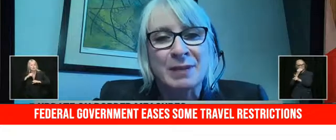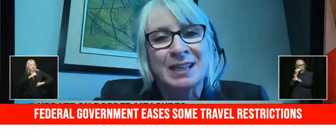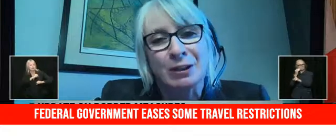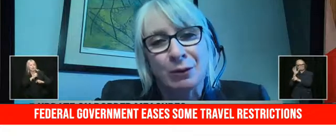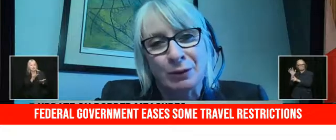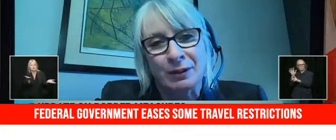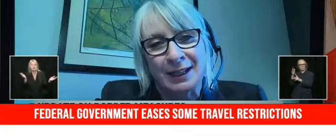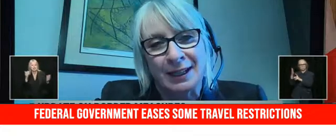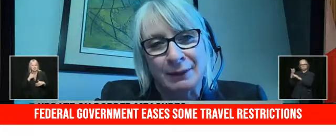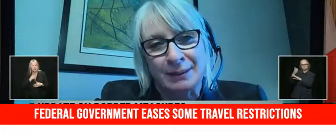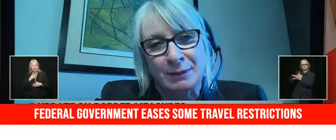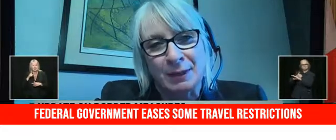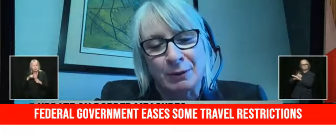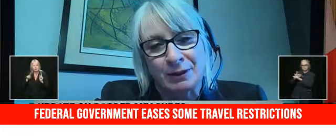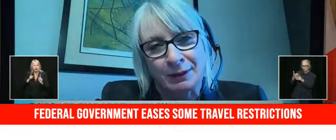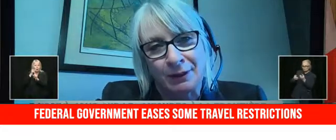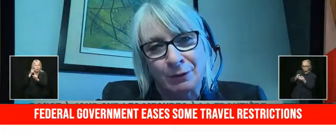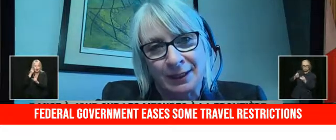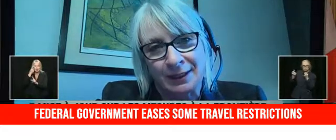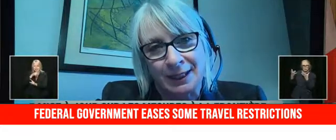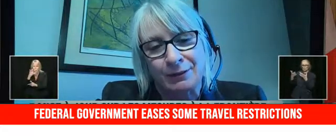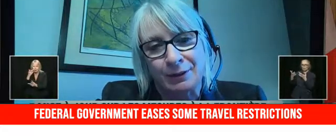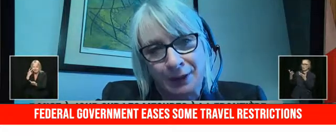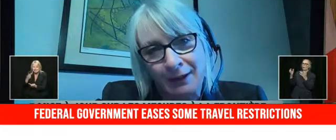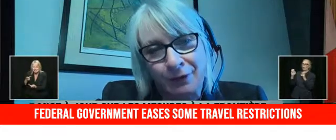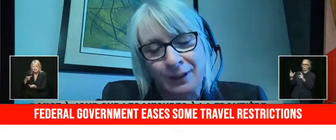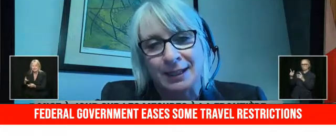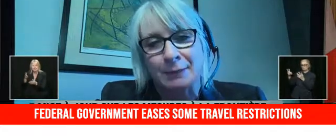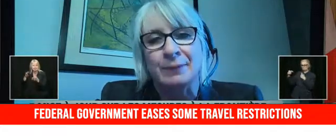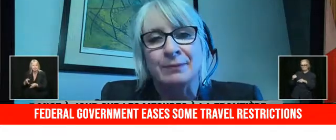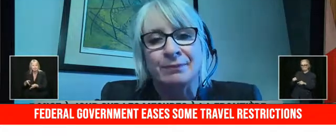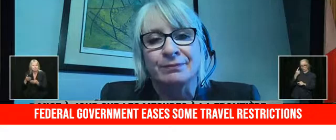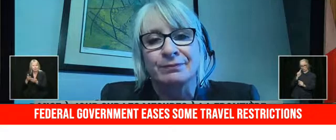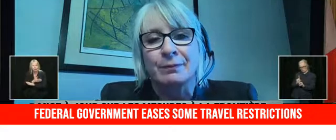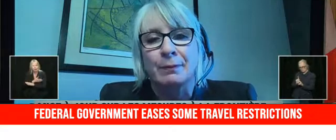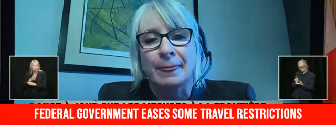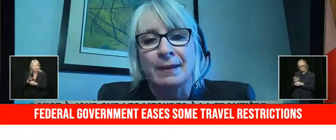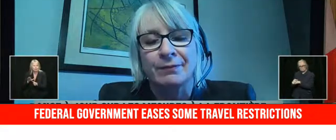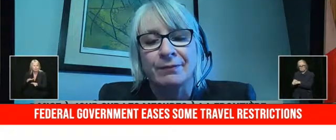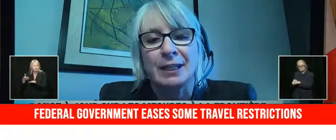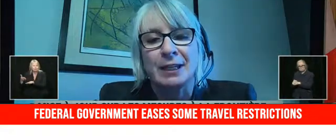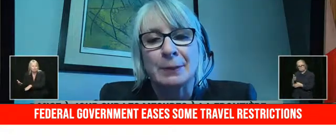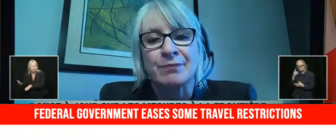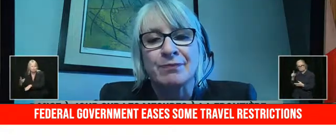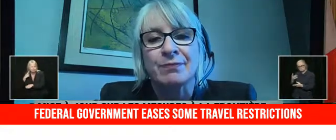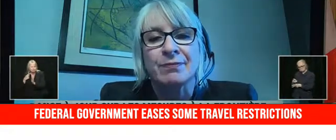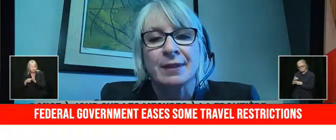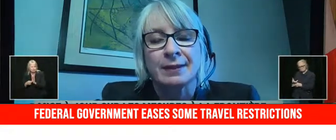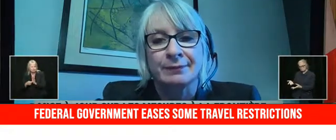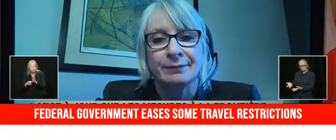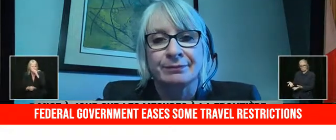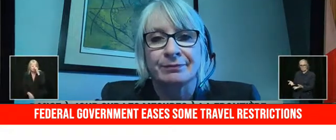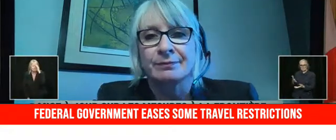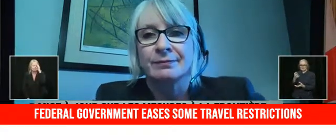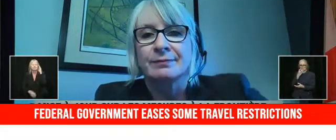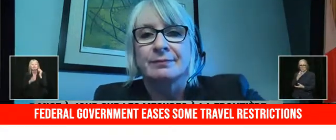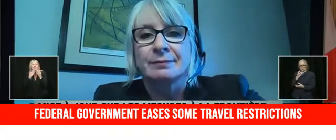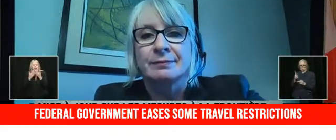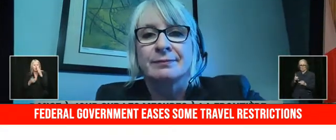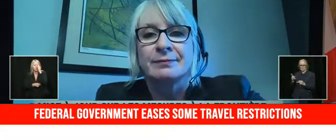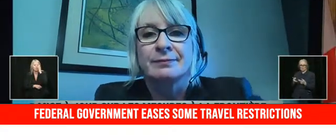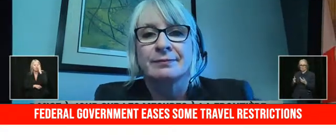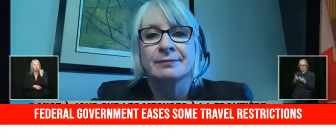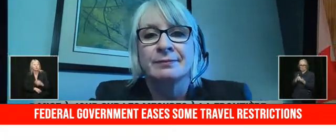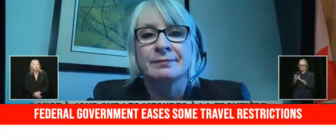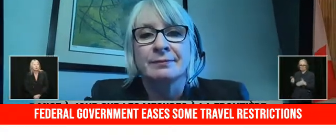while meeting the goal of allowing them to be with their loved one at the end of their life, for example. Thank you. Thank you. We'll now